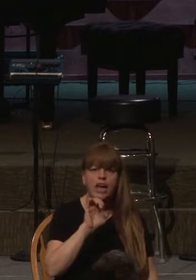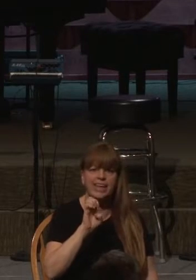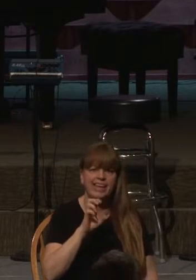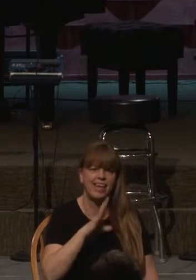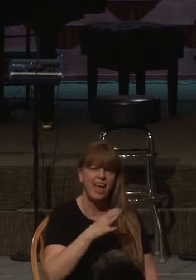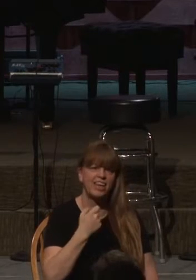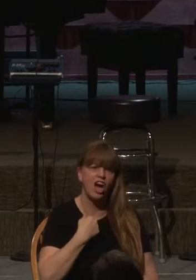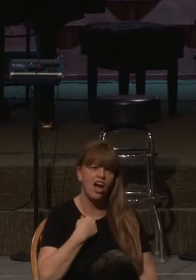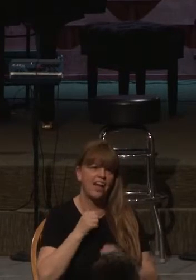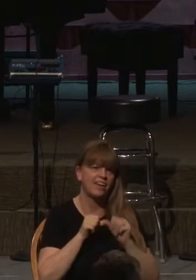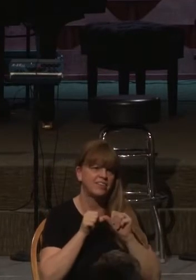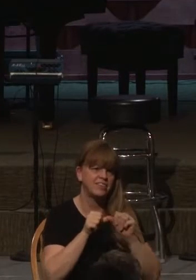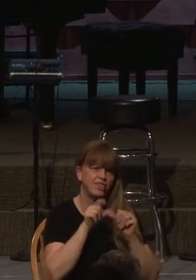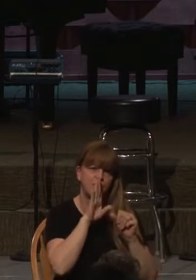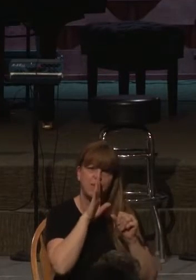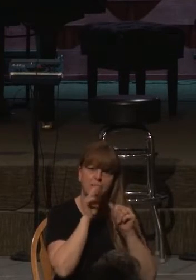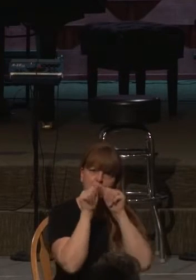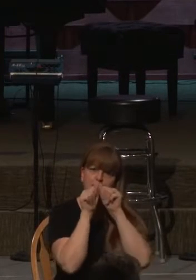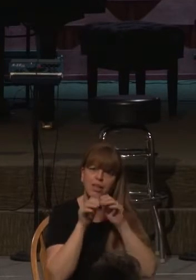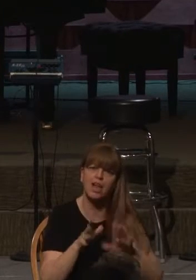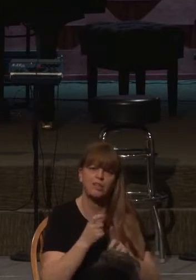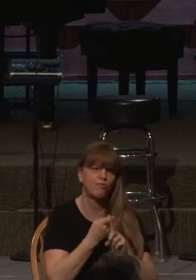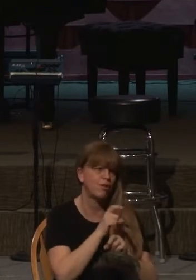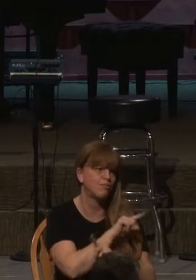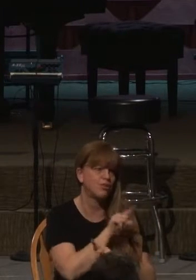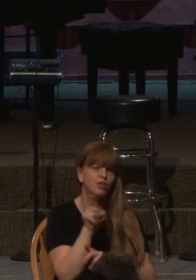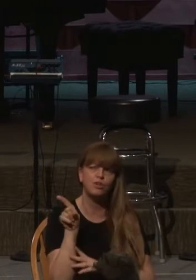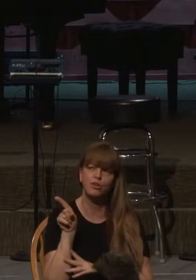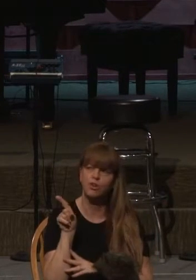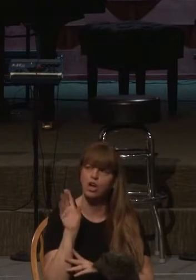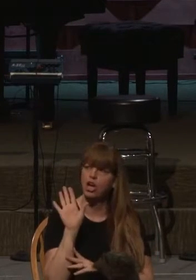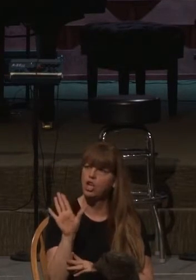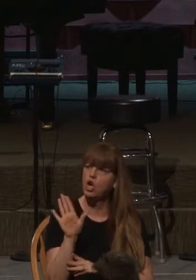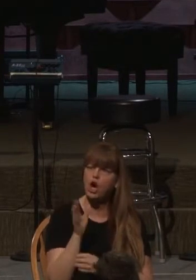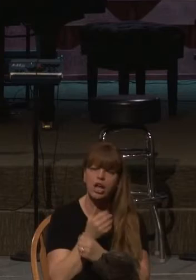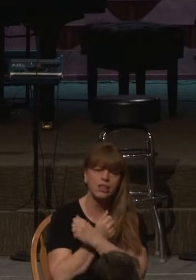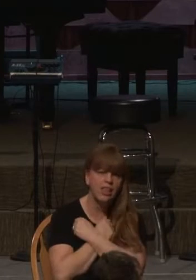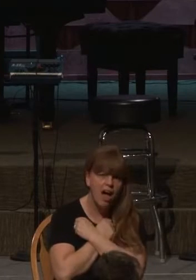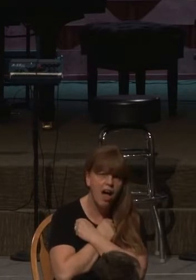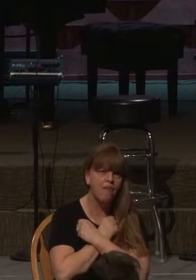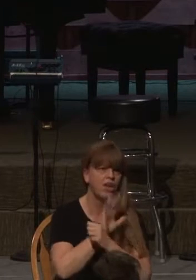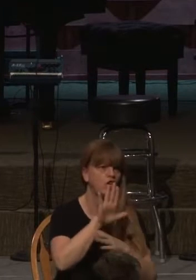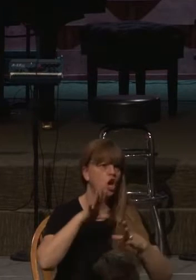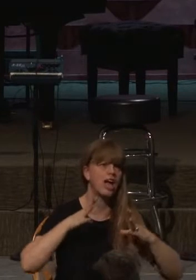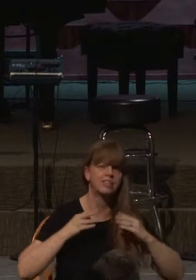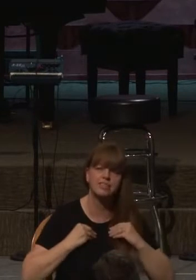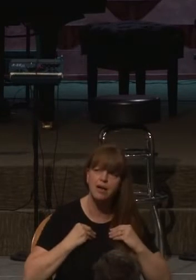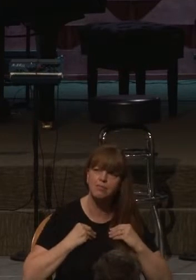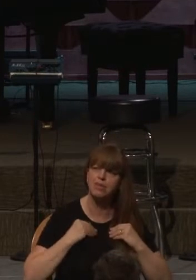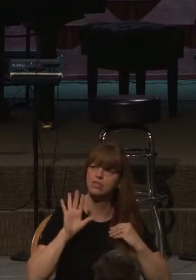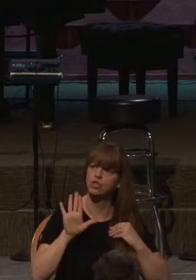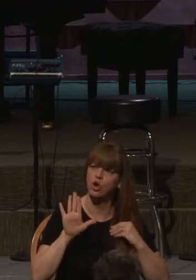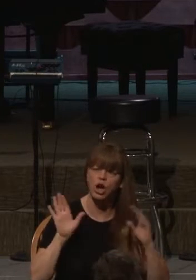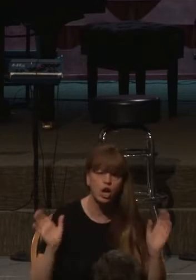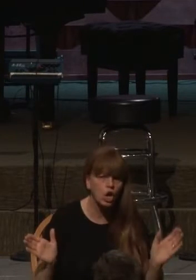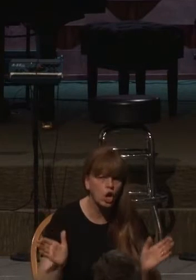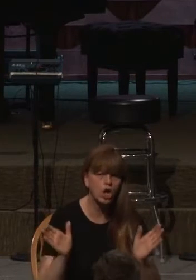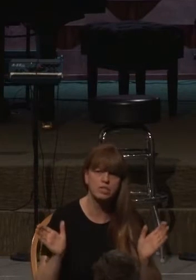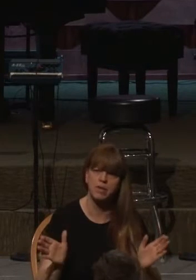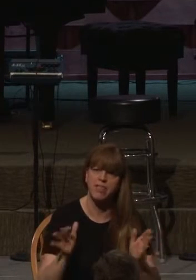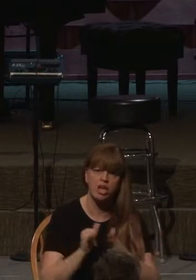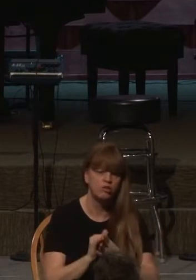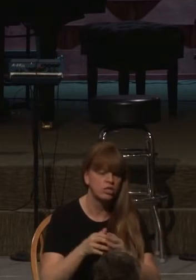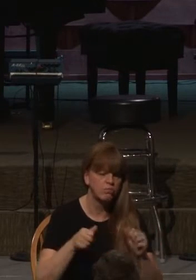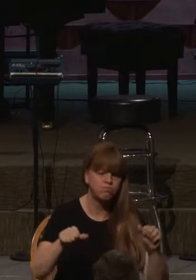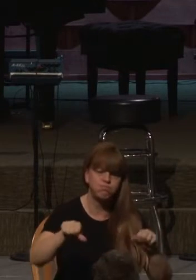to be blessed by you. We are so blessed by your love and your acceptance and your encouragement that you keep lavishing